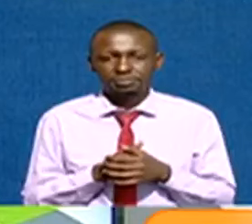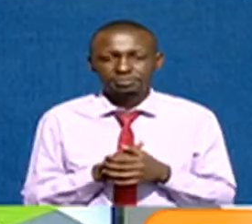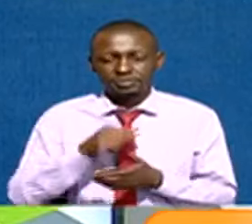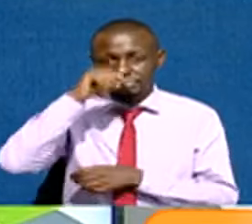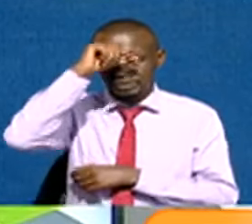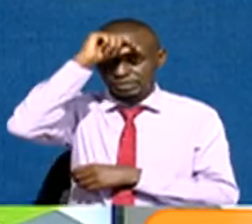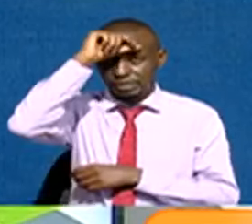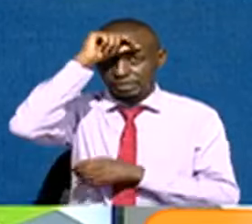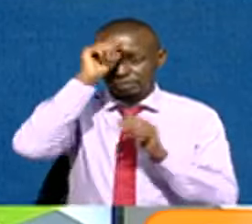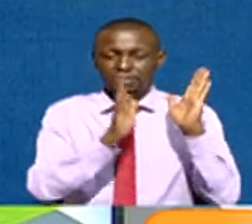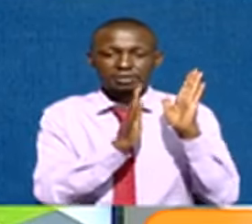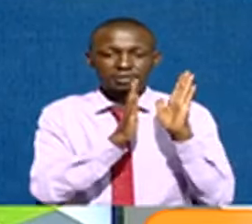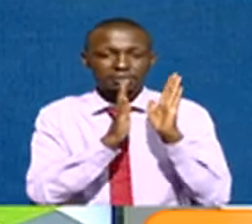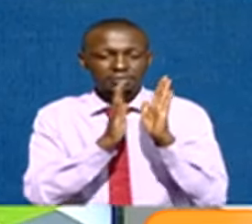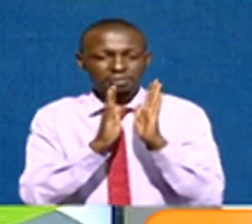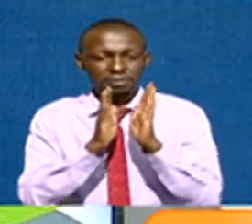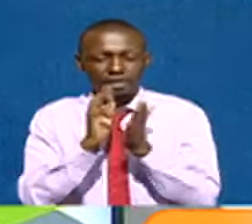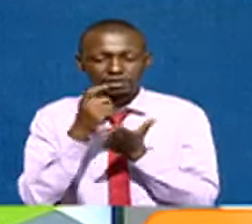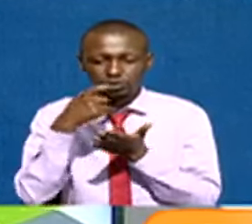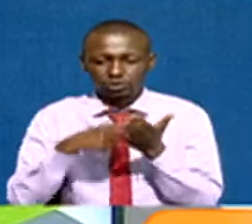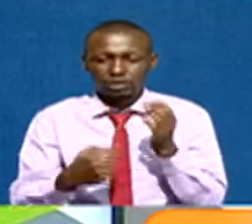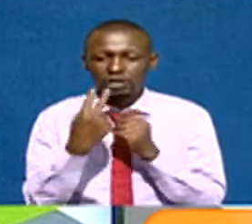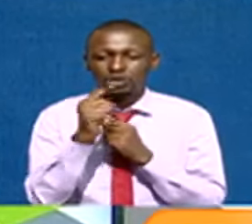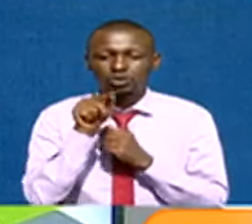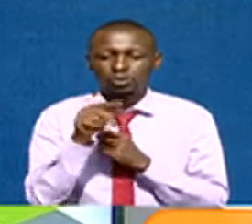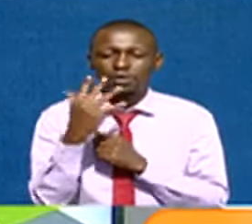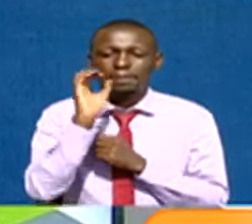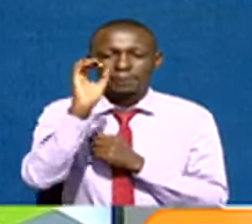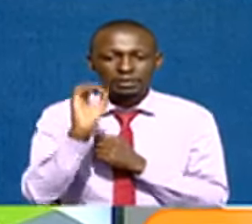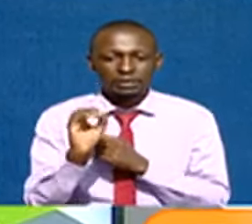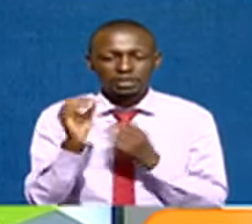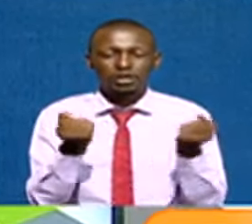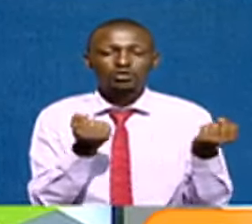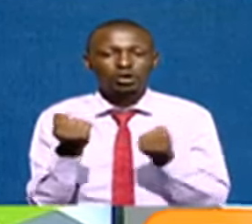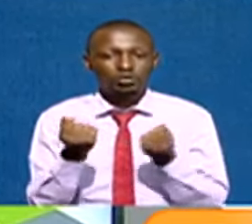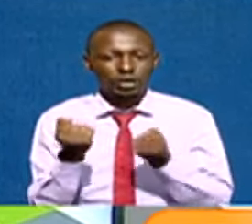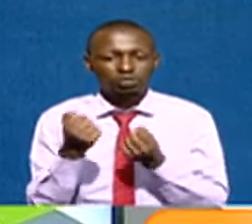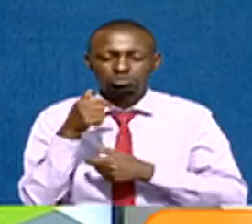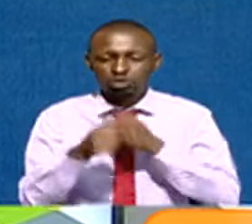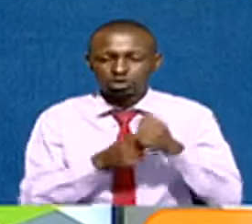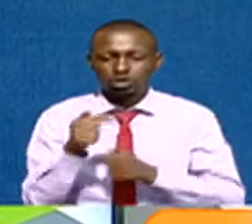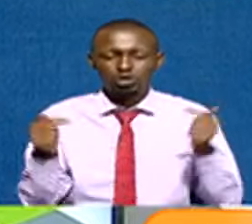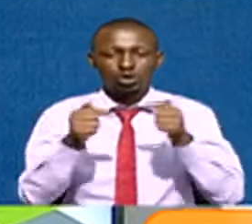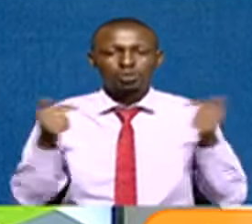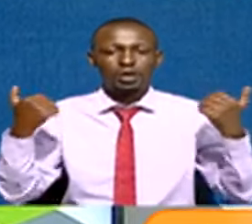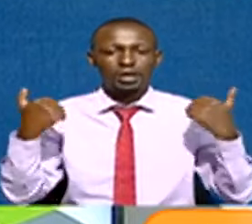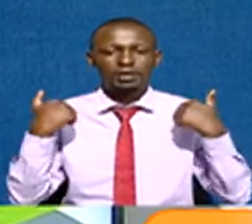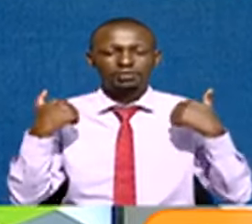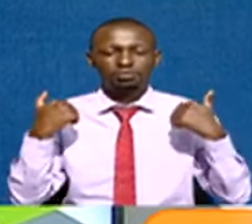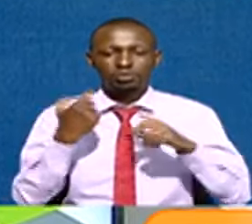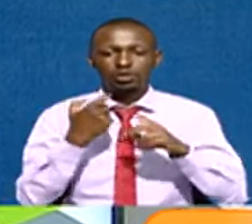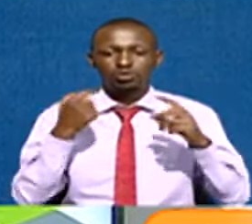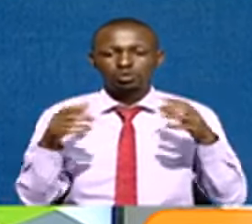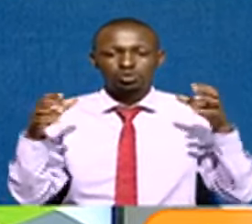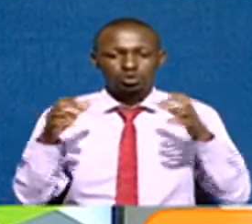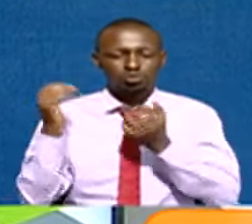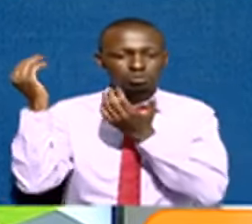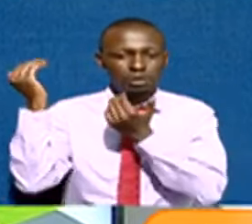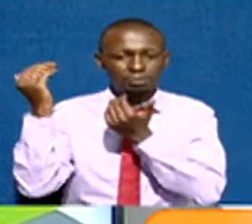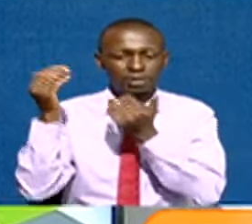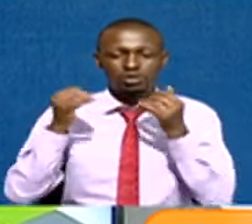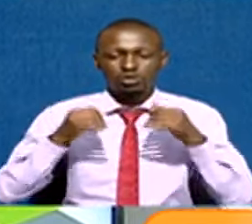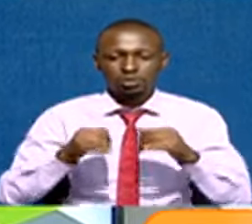Government's plan to impose a 2.5% tax on motor vehicles continues to face resistance, with the latest coming from those expected to